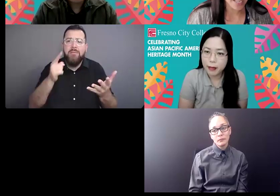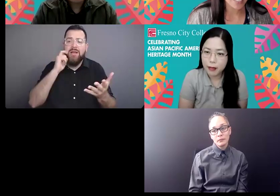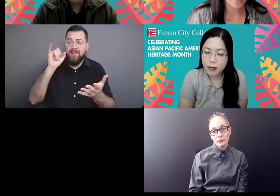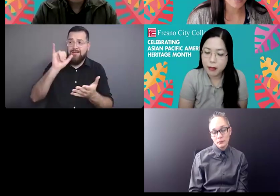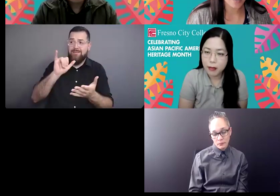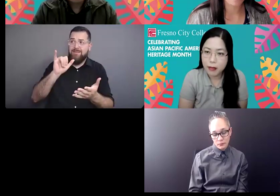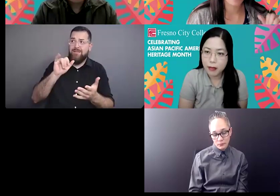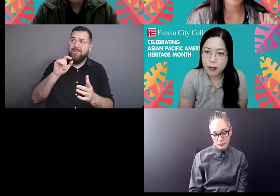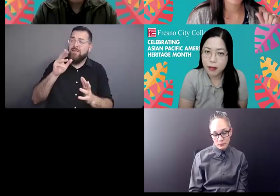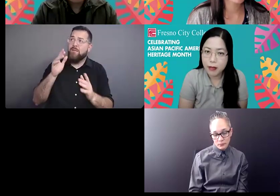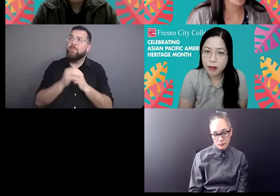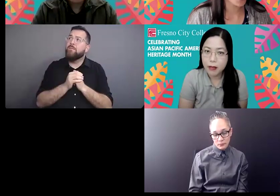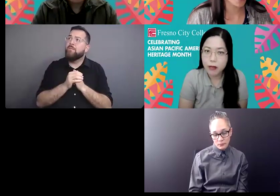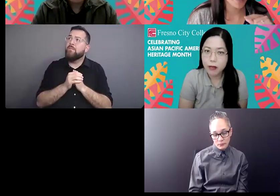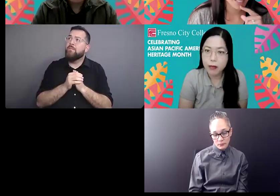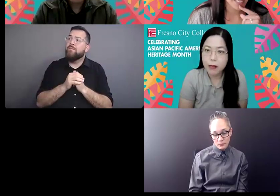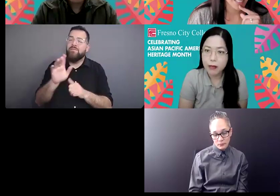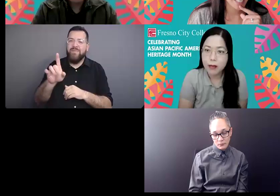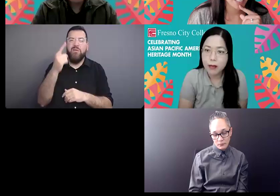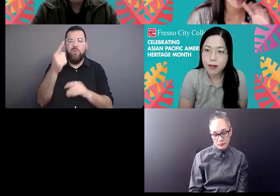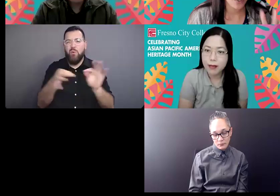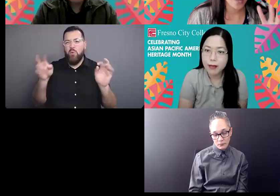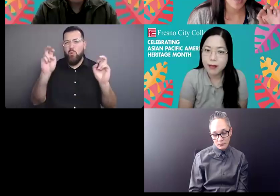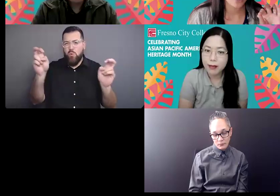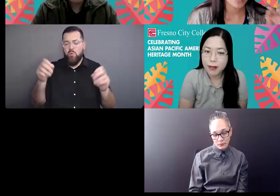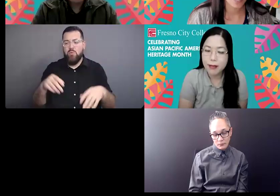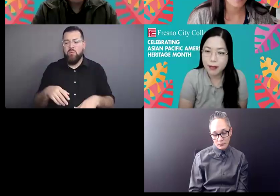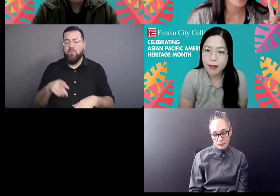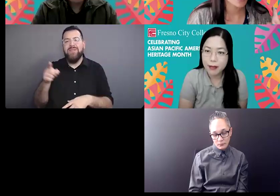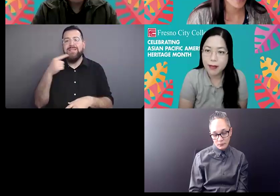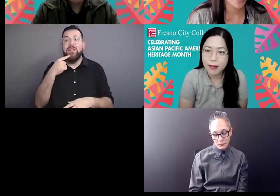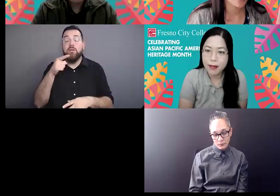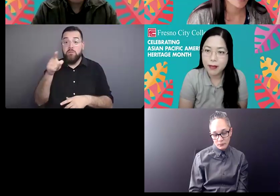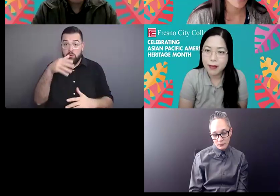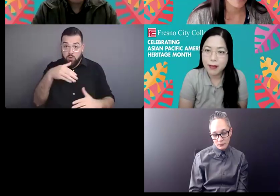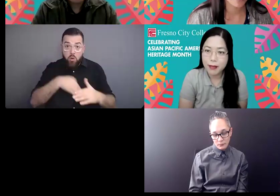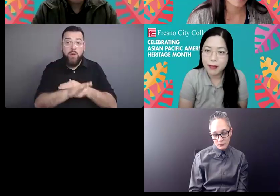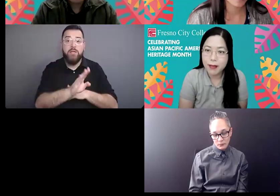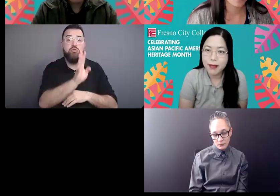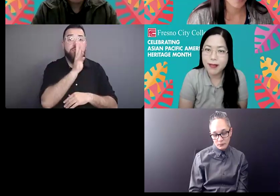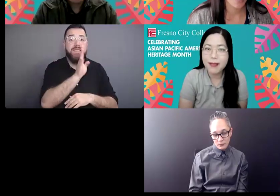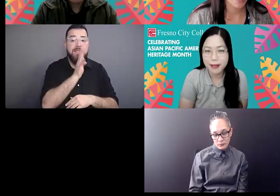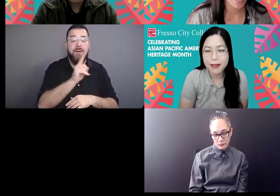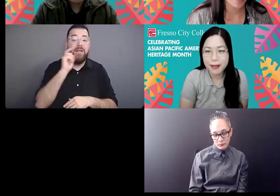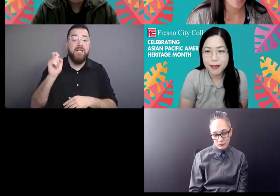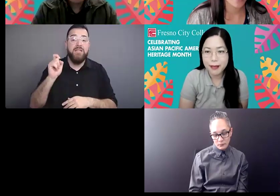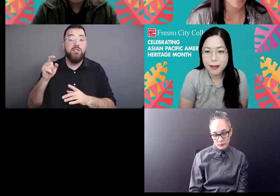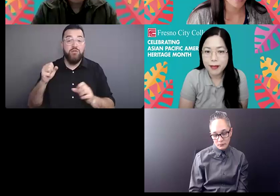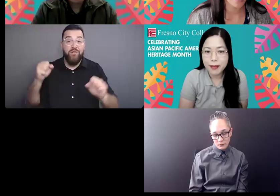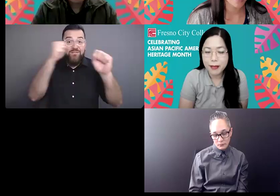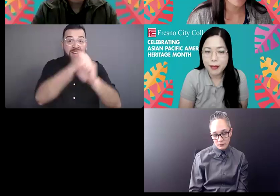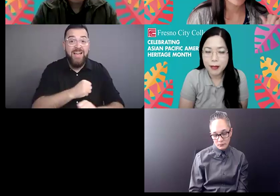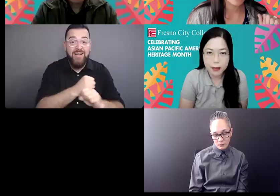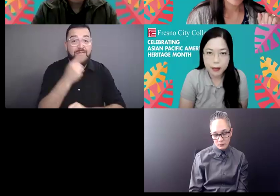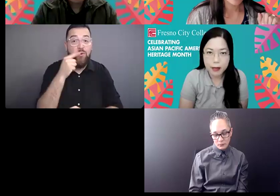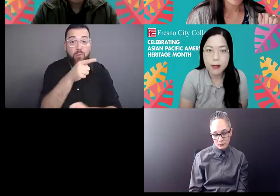to fight. Well, this was a quote that somebody said. They said, you go in and you speak because to fight is to love. And that's exactly how they said